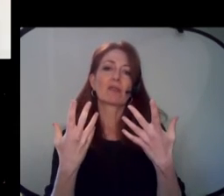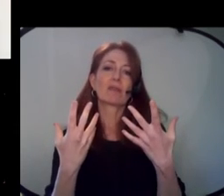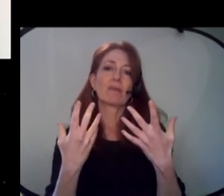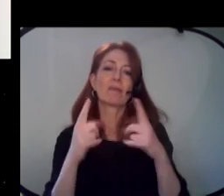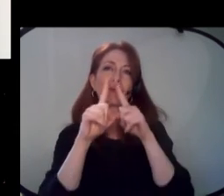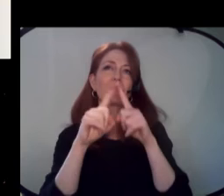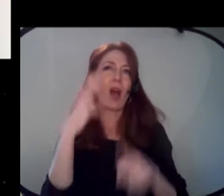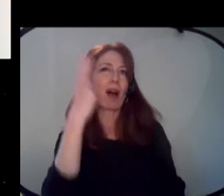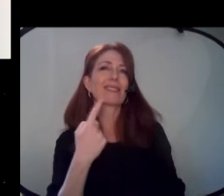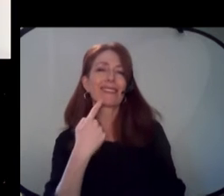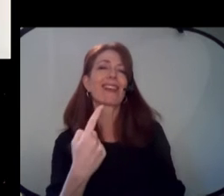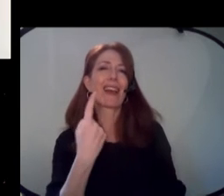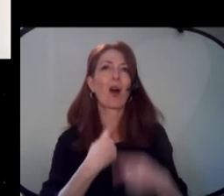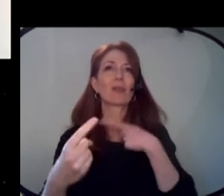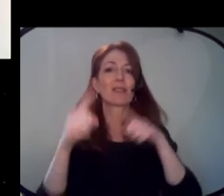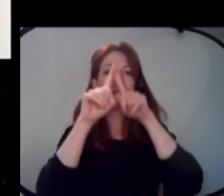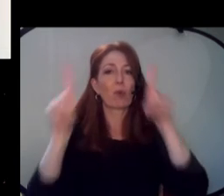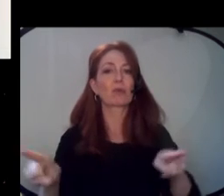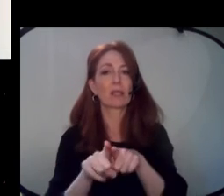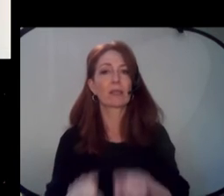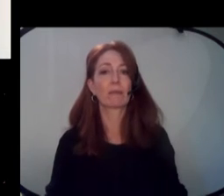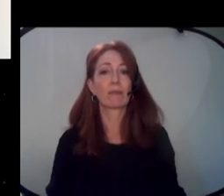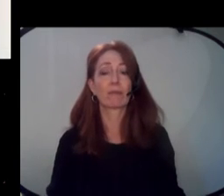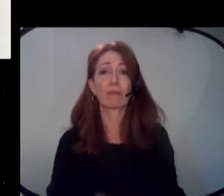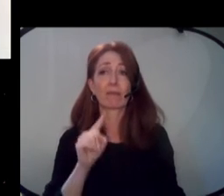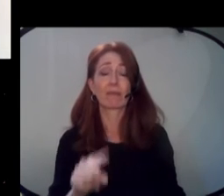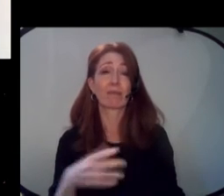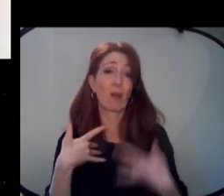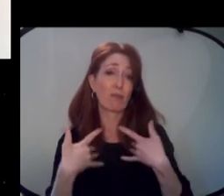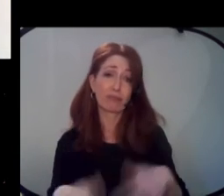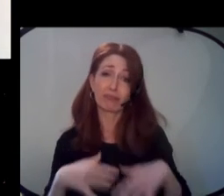that going on sometimes. But it's a fascinating world.